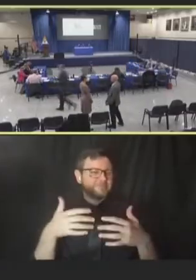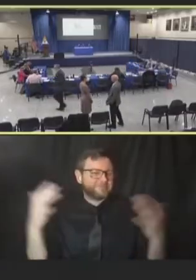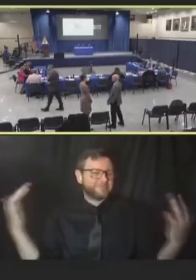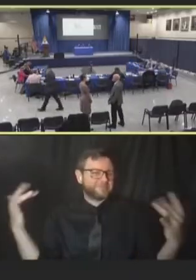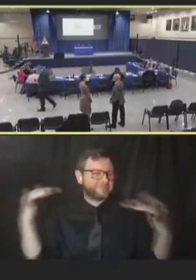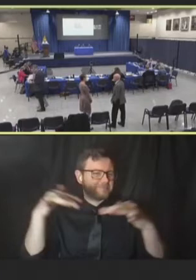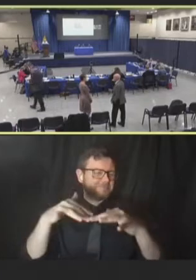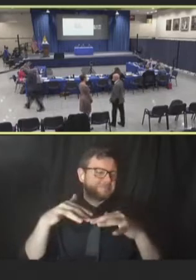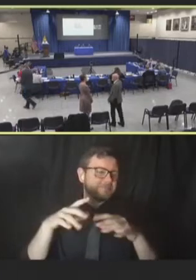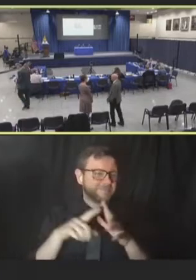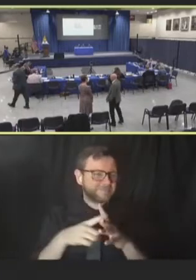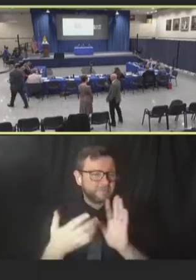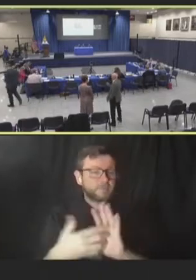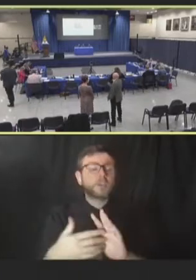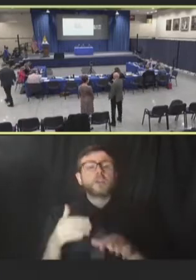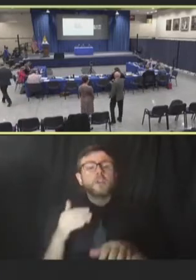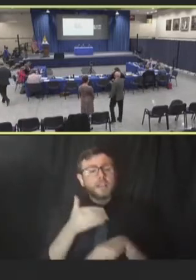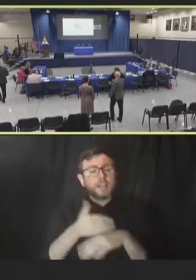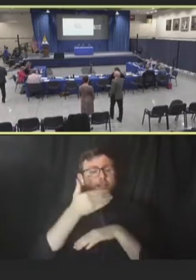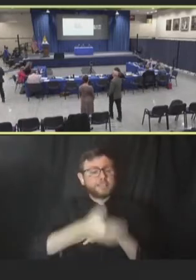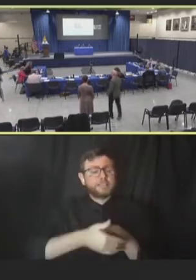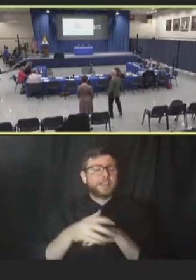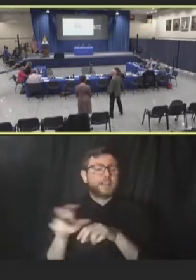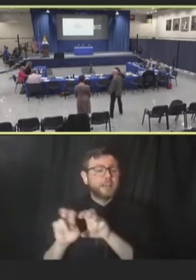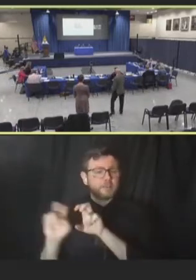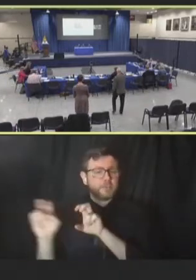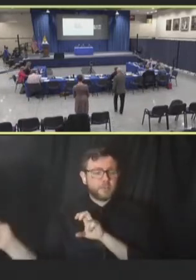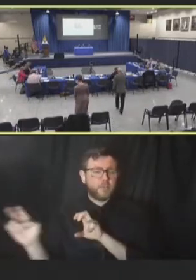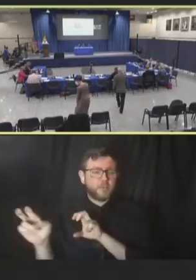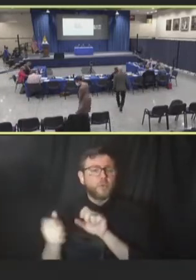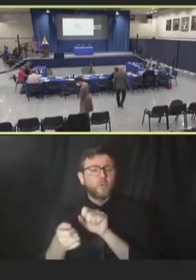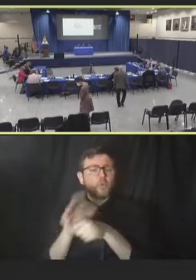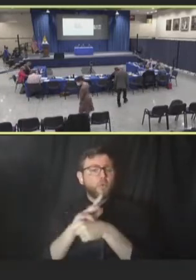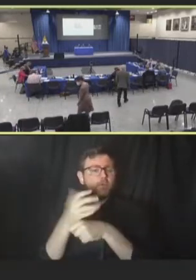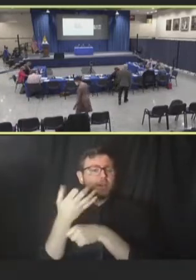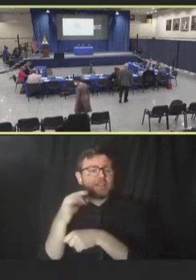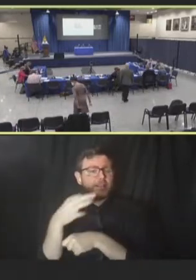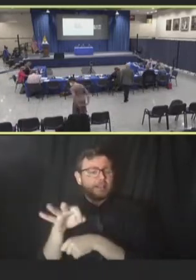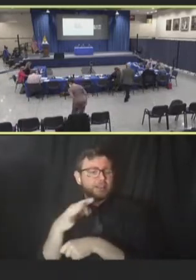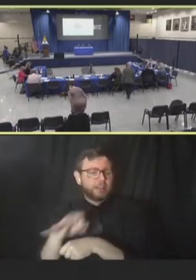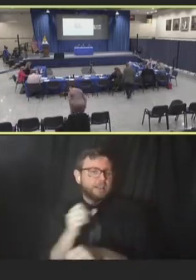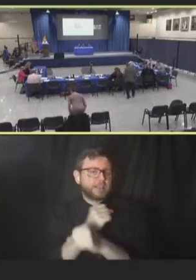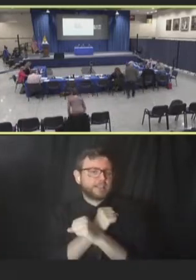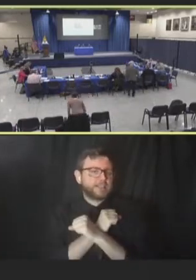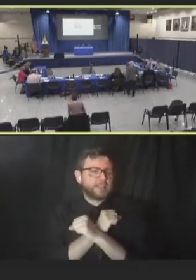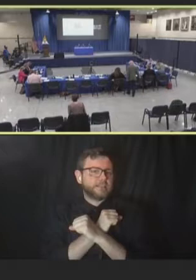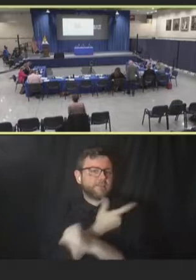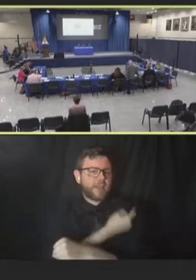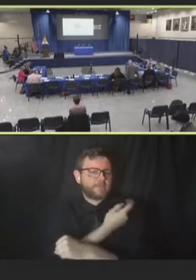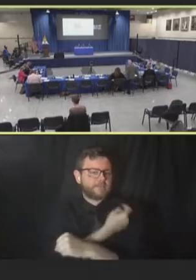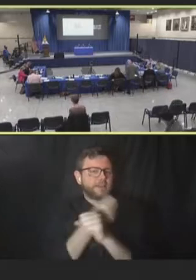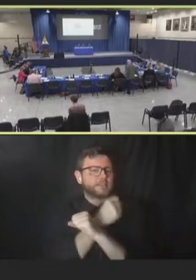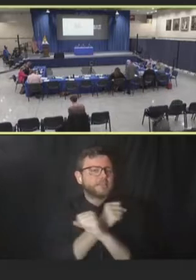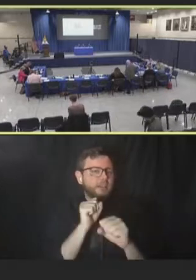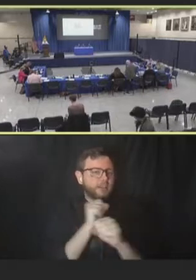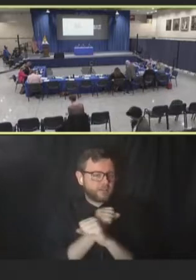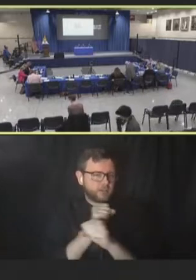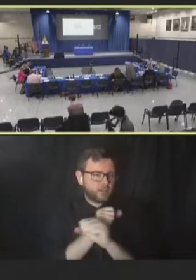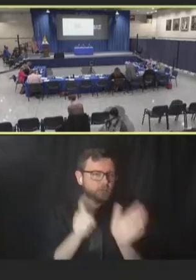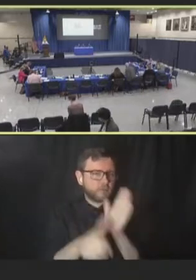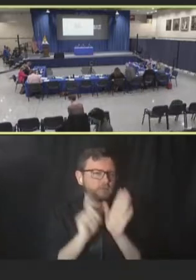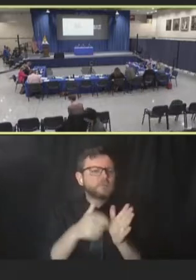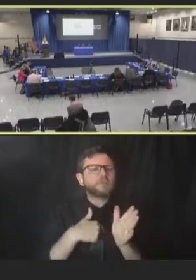Our next panel is COVID-19 vaccine safety review. In this panel, our speakers will provide a review of data